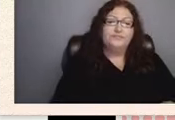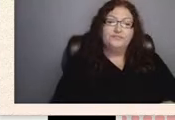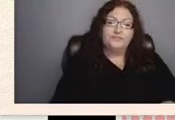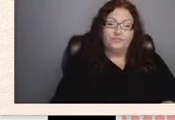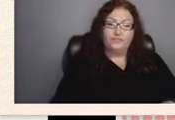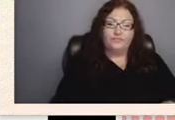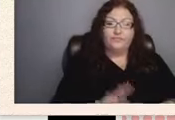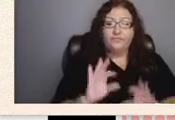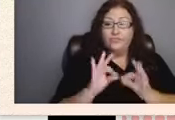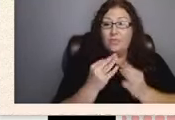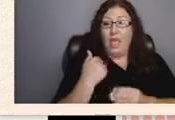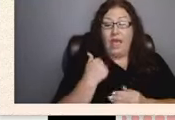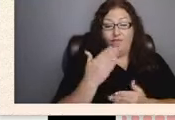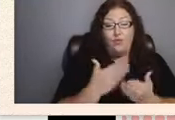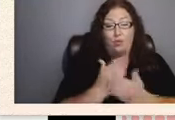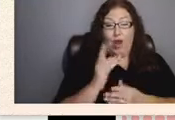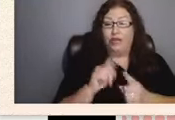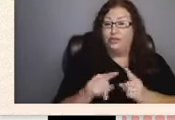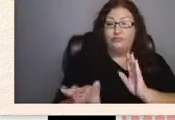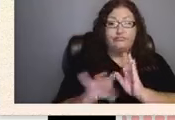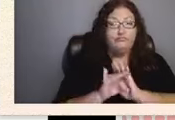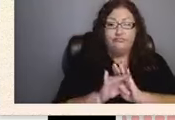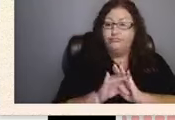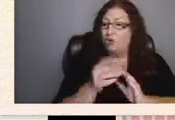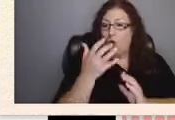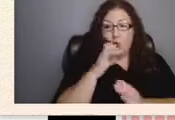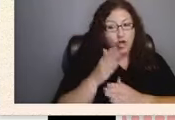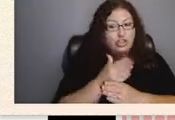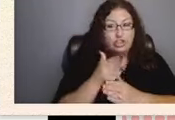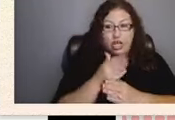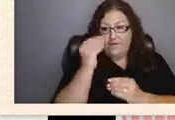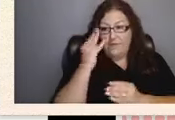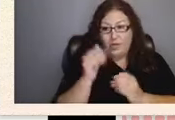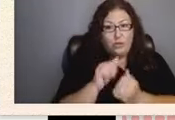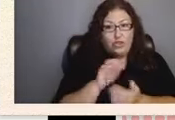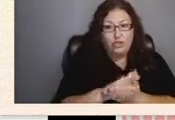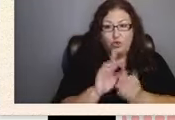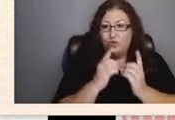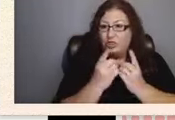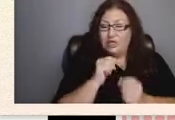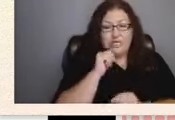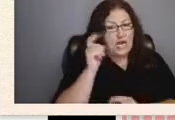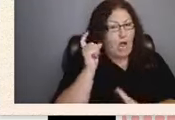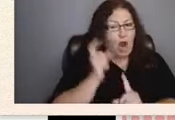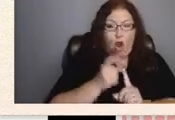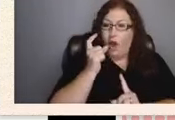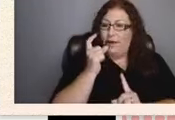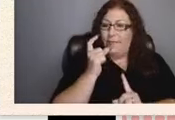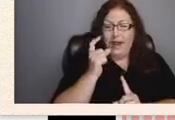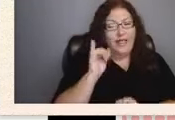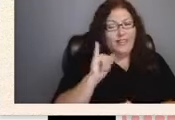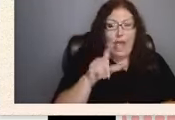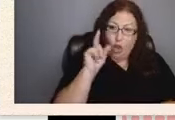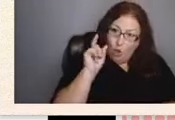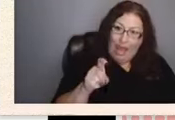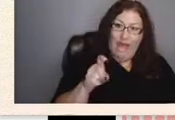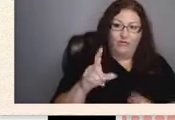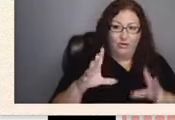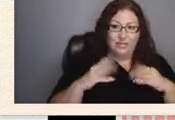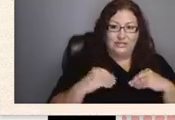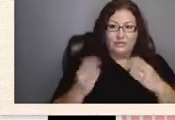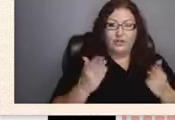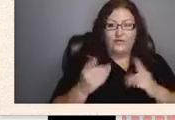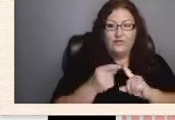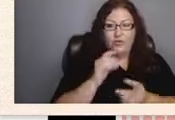Families have the right to opt out of sharing information with the school district. It is not an automatic that you have to accept services from a school